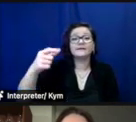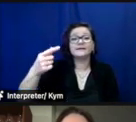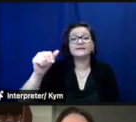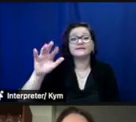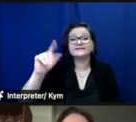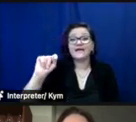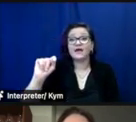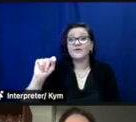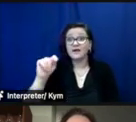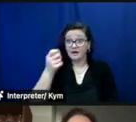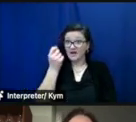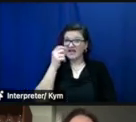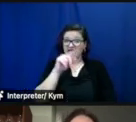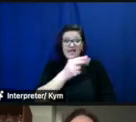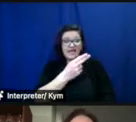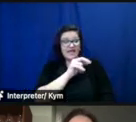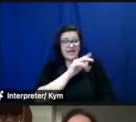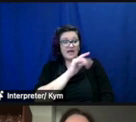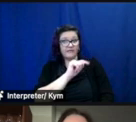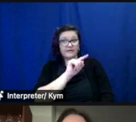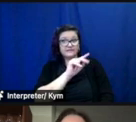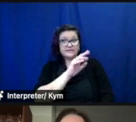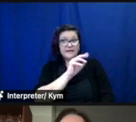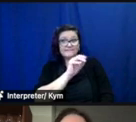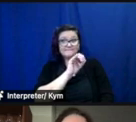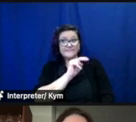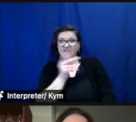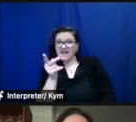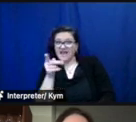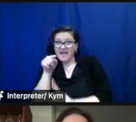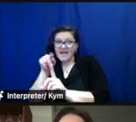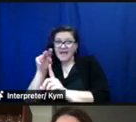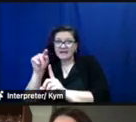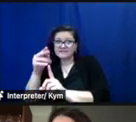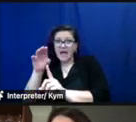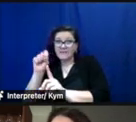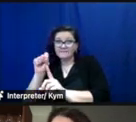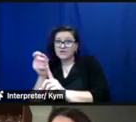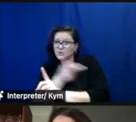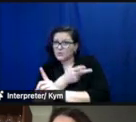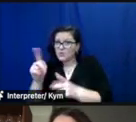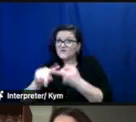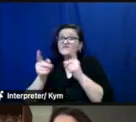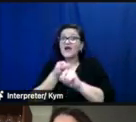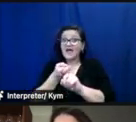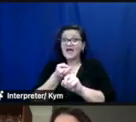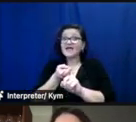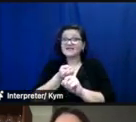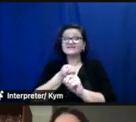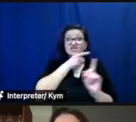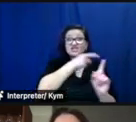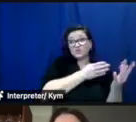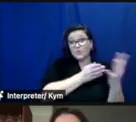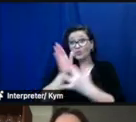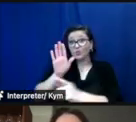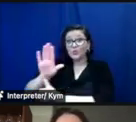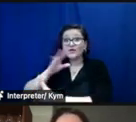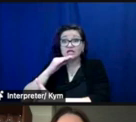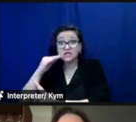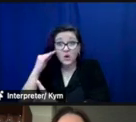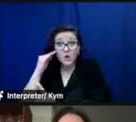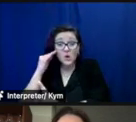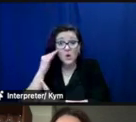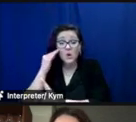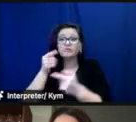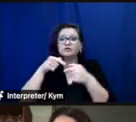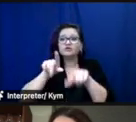Tubman. Harriet Tubman would often go through his home with the enslaved people she brought out of Maryland. And he is another Quaker, right? So another